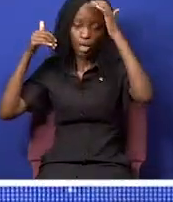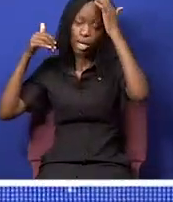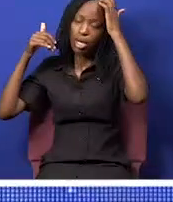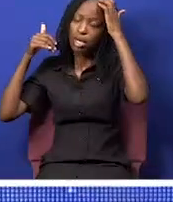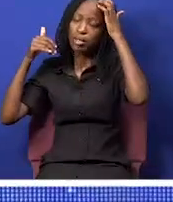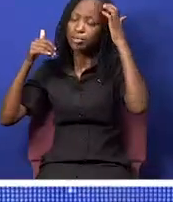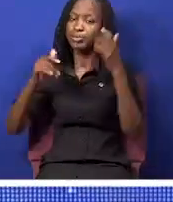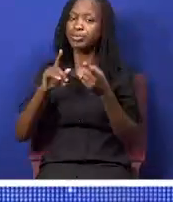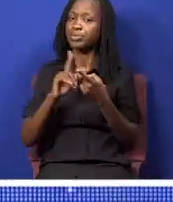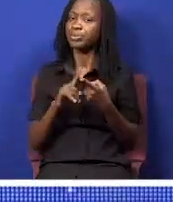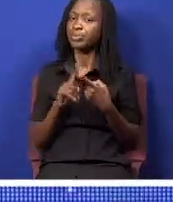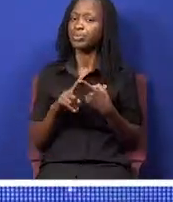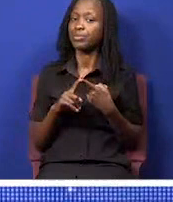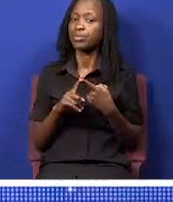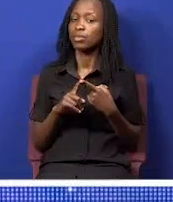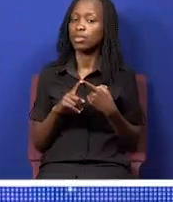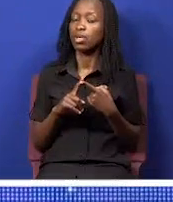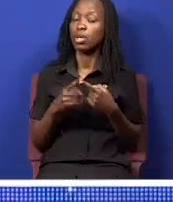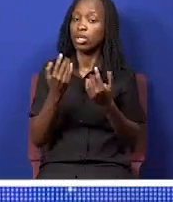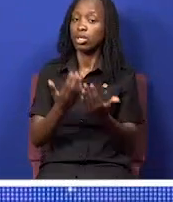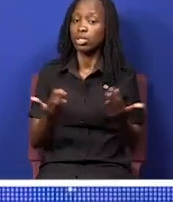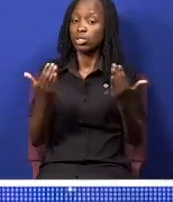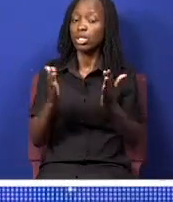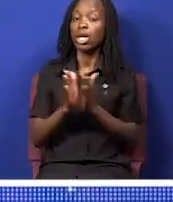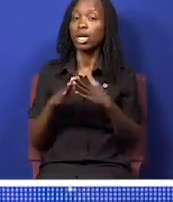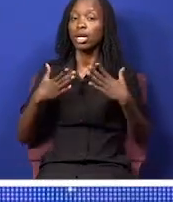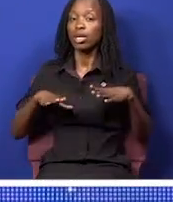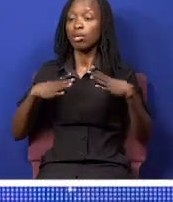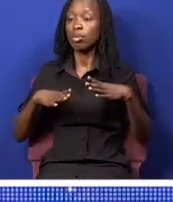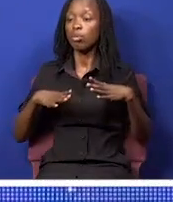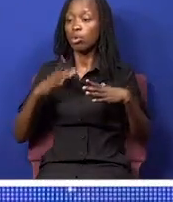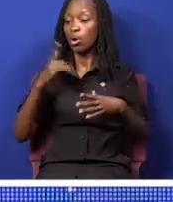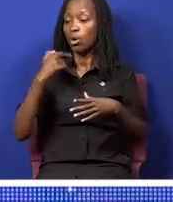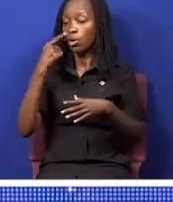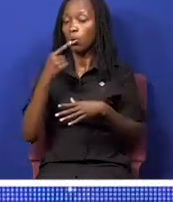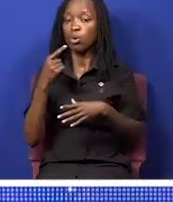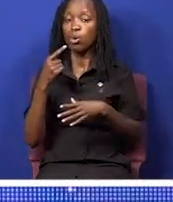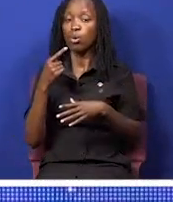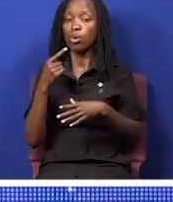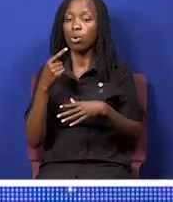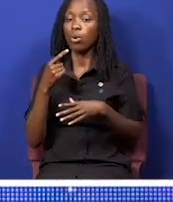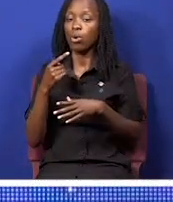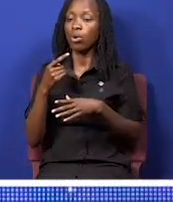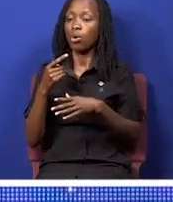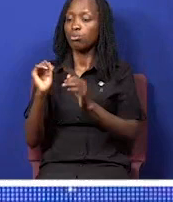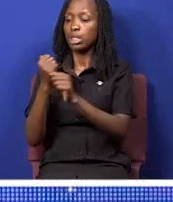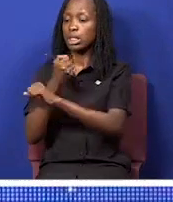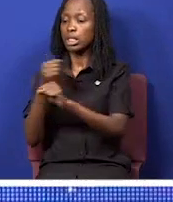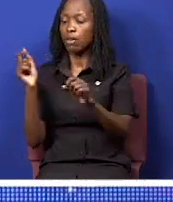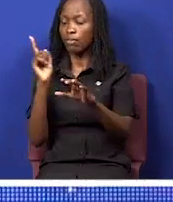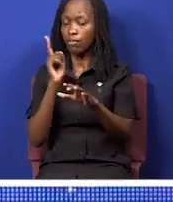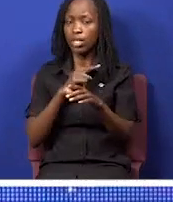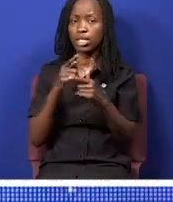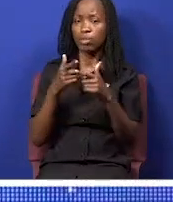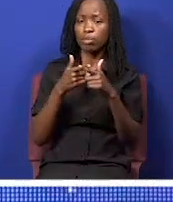many categories. The first one is children and people who had given their lives to Jesus Christ. But along the way, the